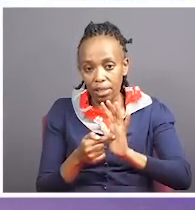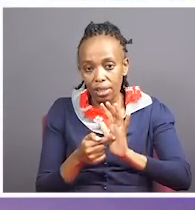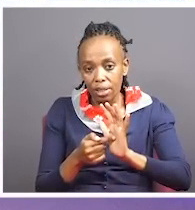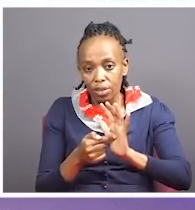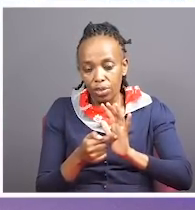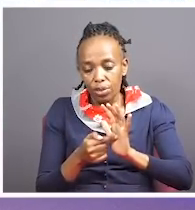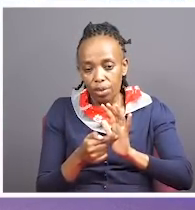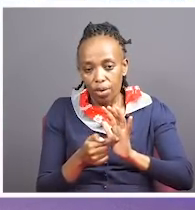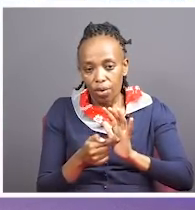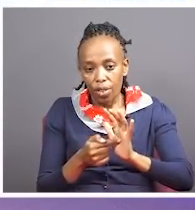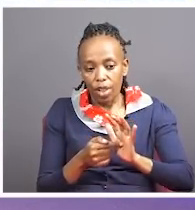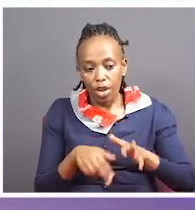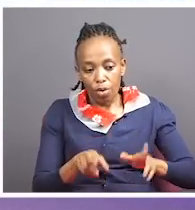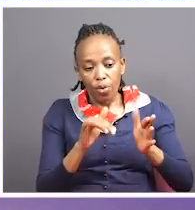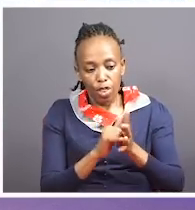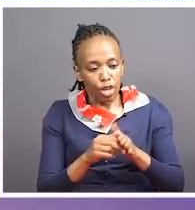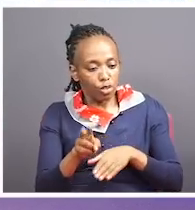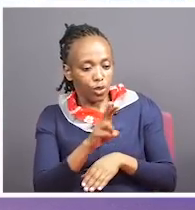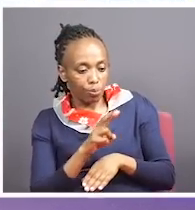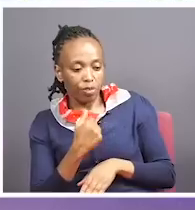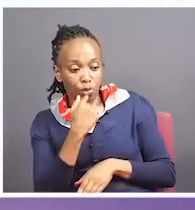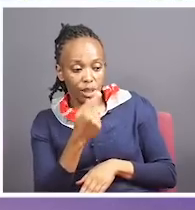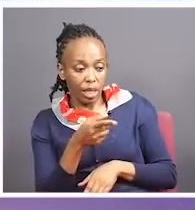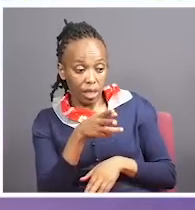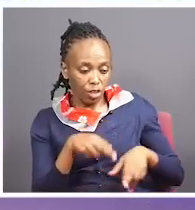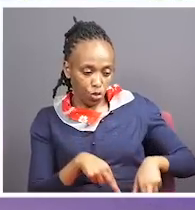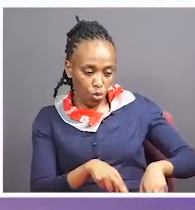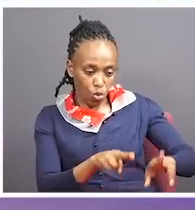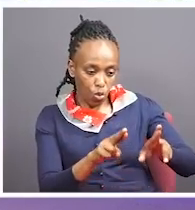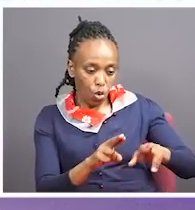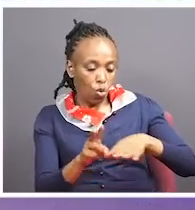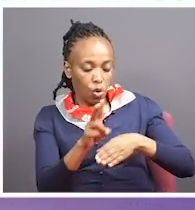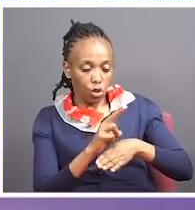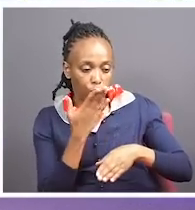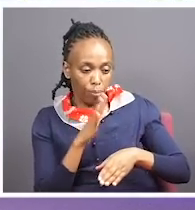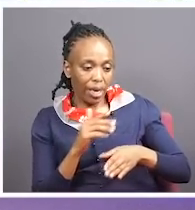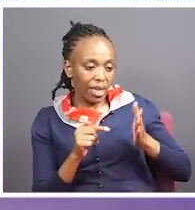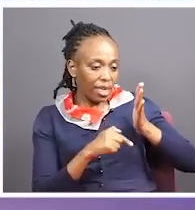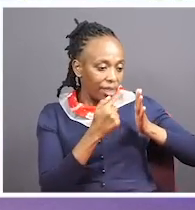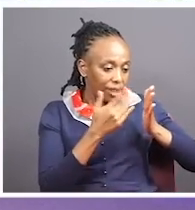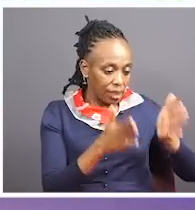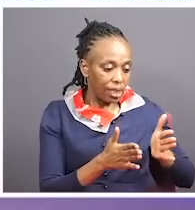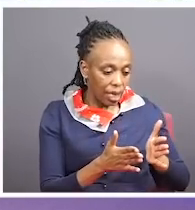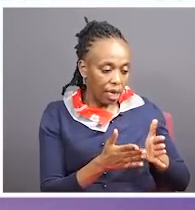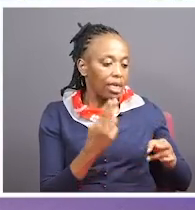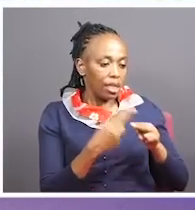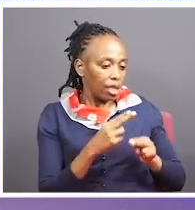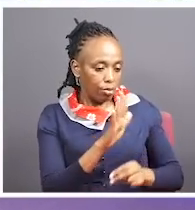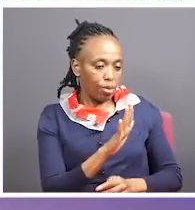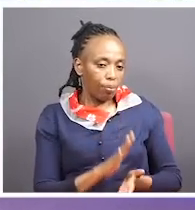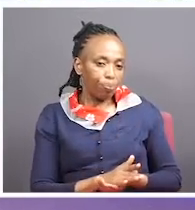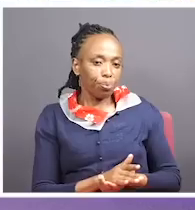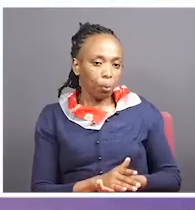to be put on the road that you supervised, to say this road was supervised by engineer